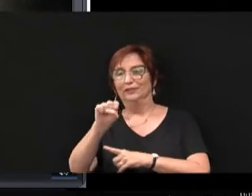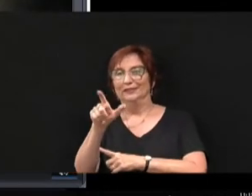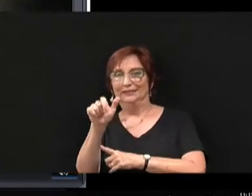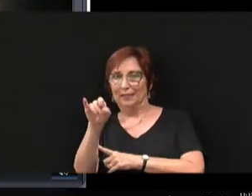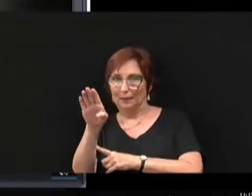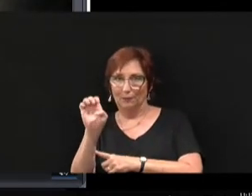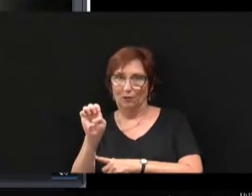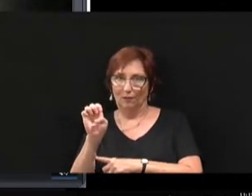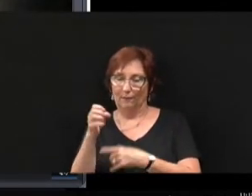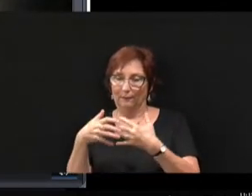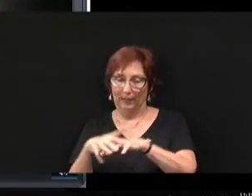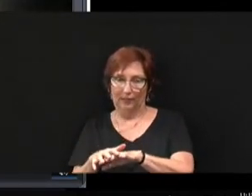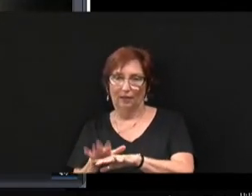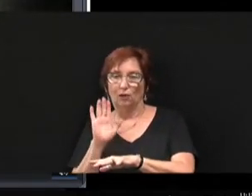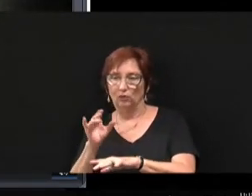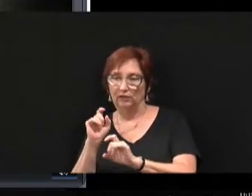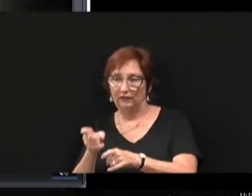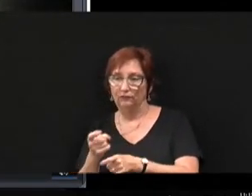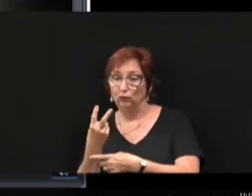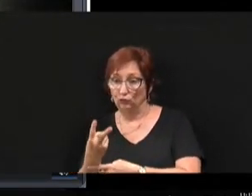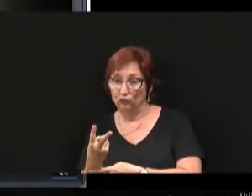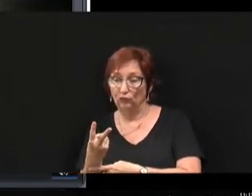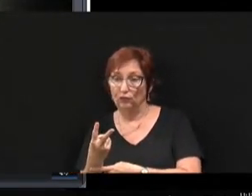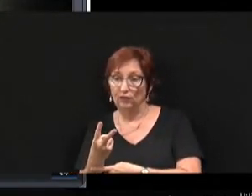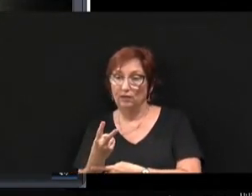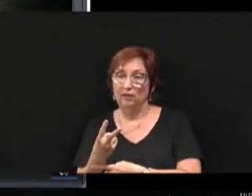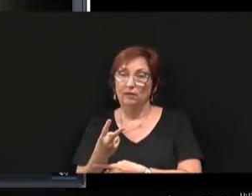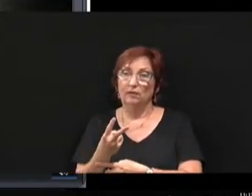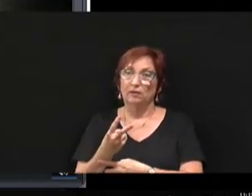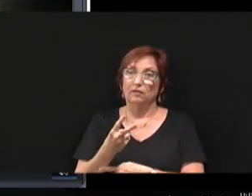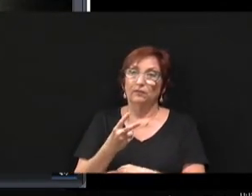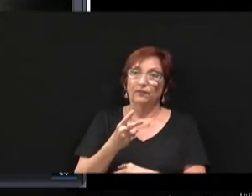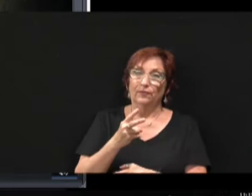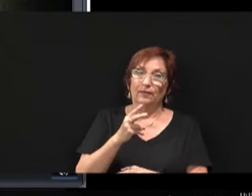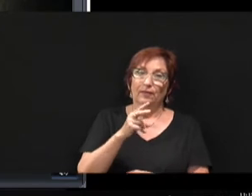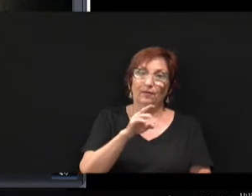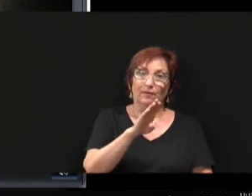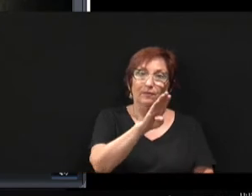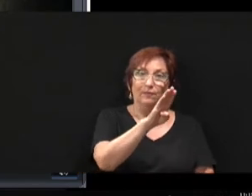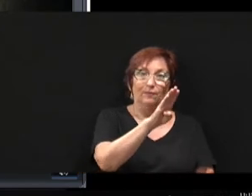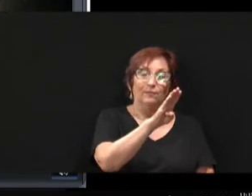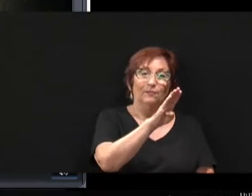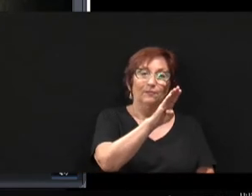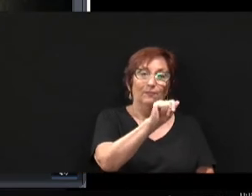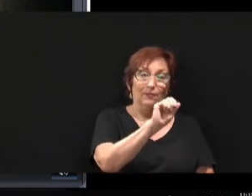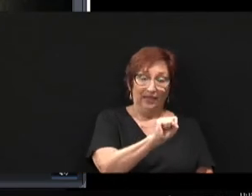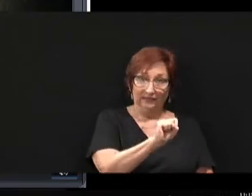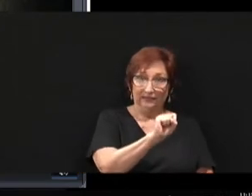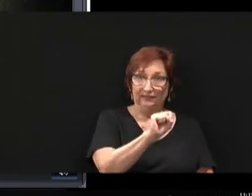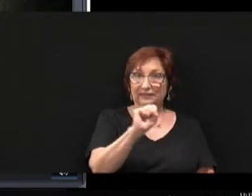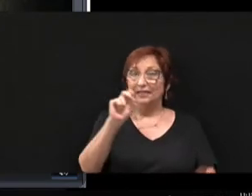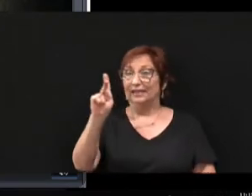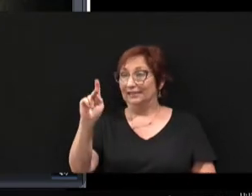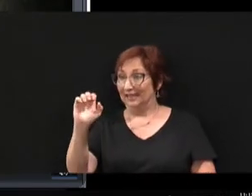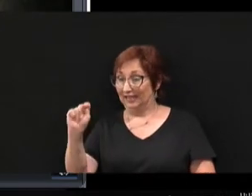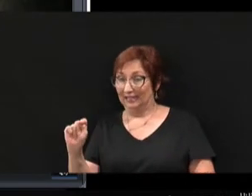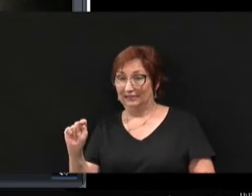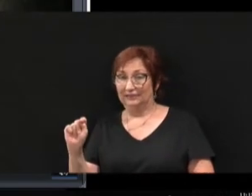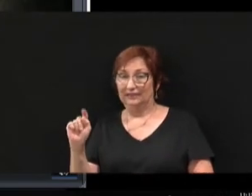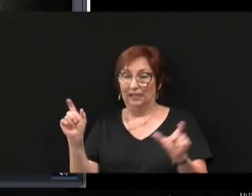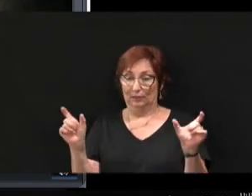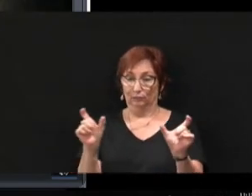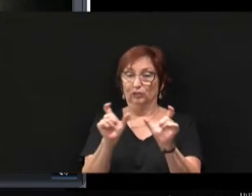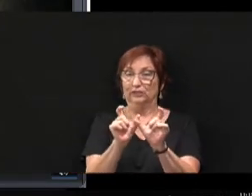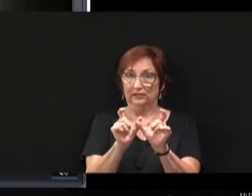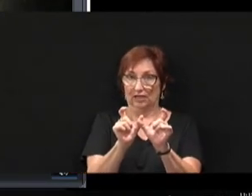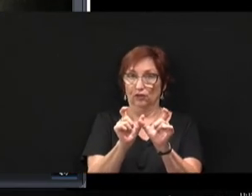two syllables, like bass and ket, put it together, basket. If they do poorly on this